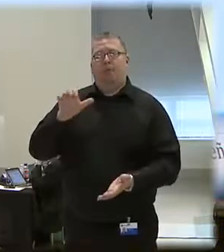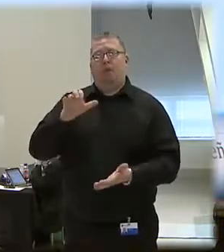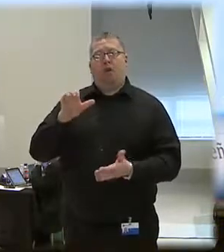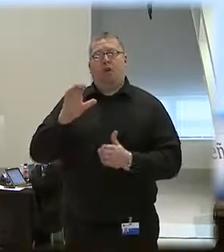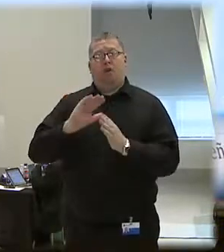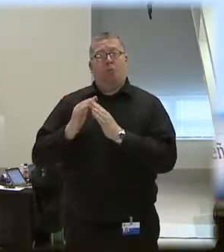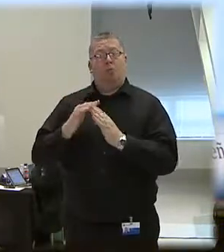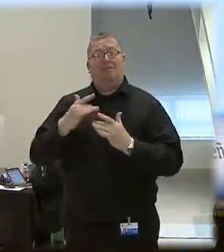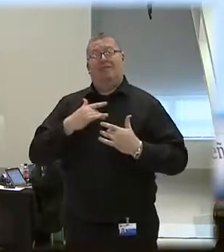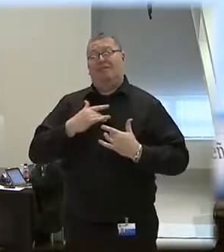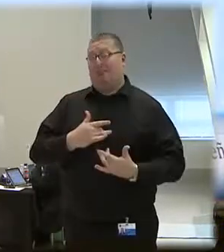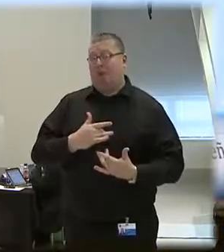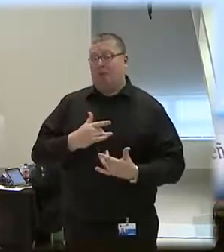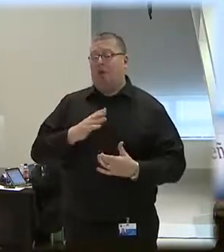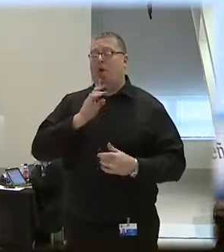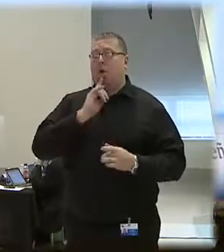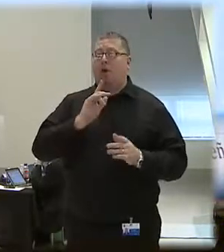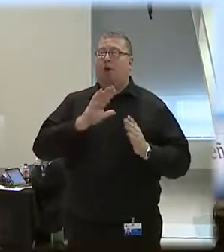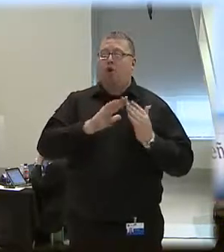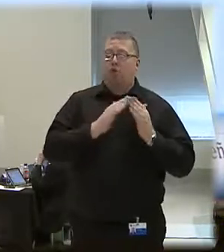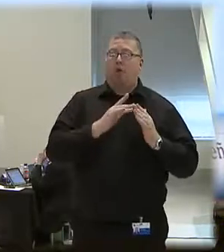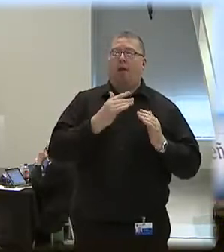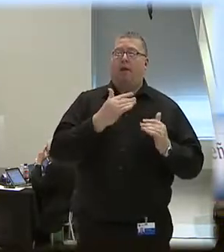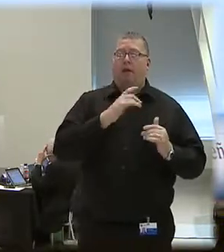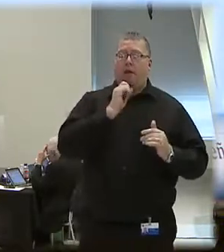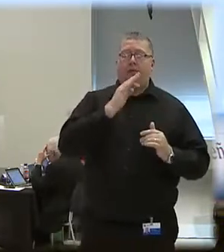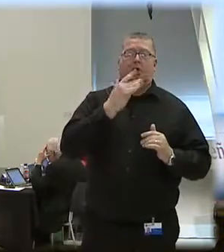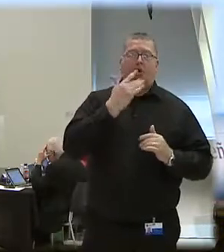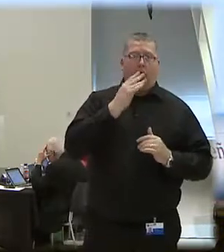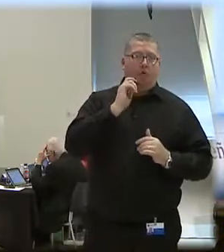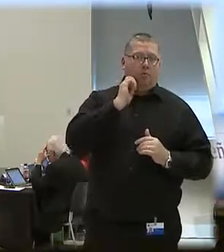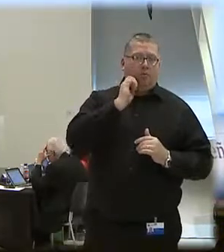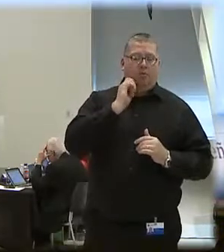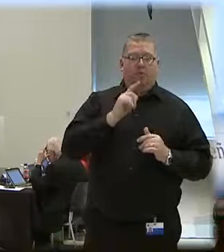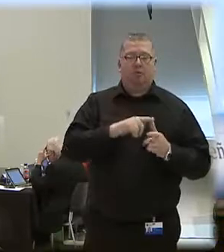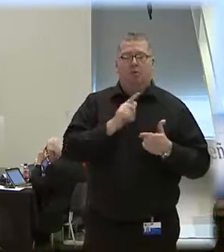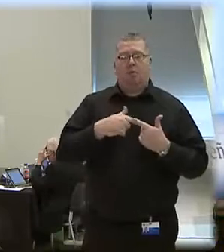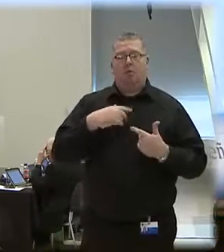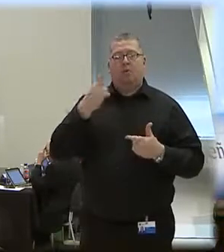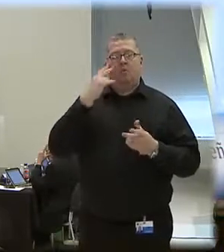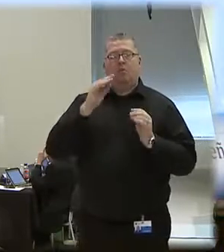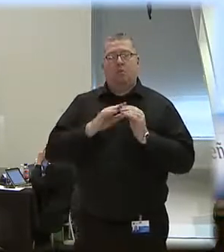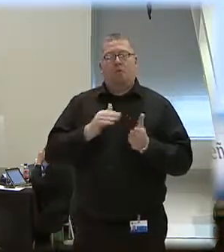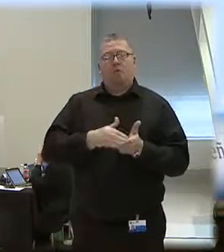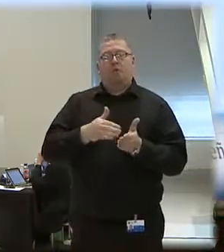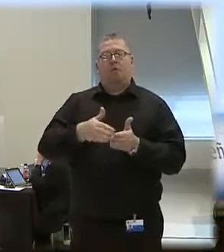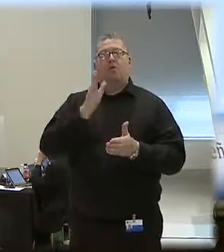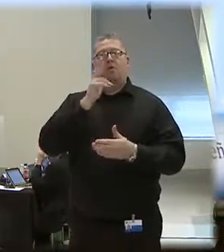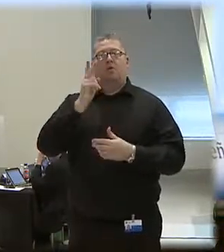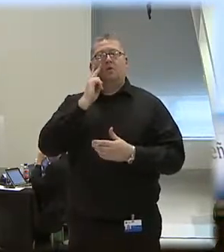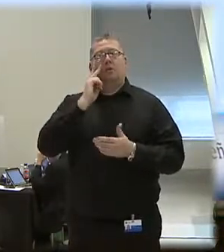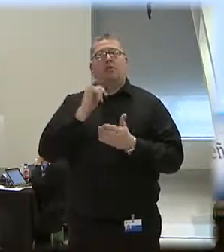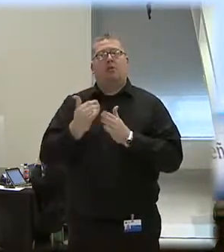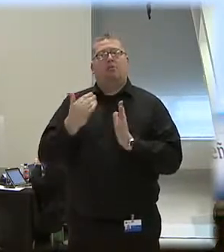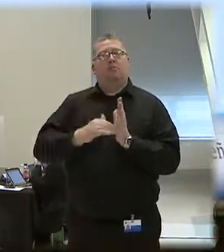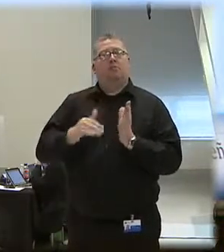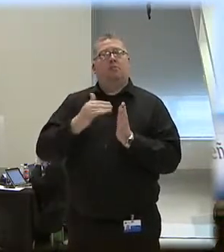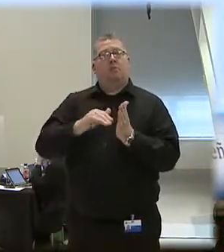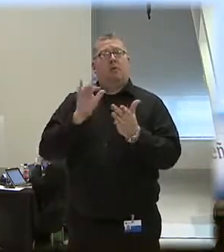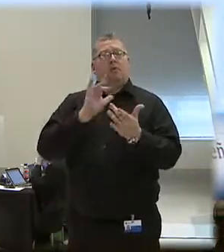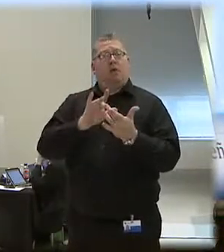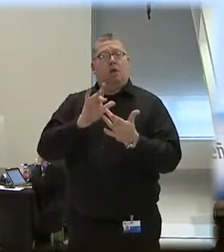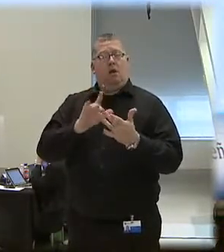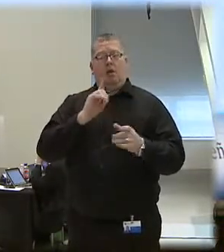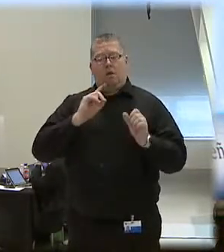And so police are called into those areas much more frequently, which builds to many more frequent contacts and the